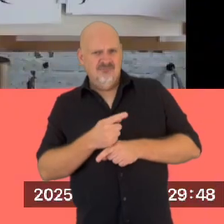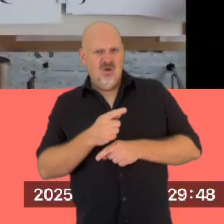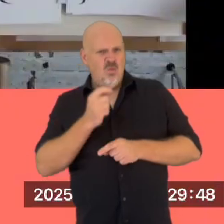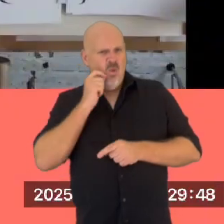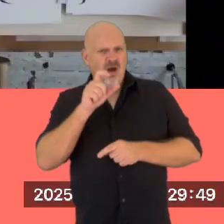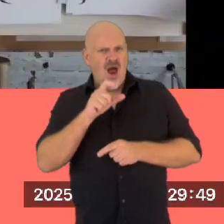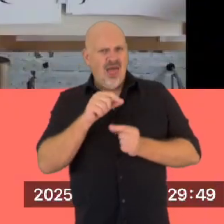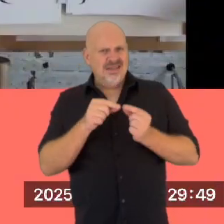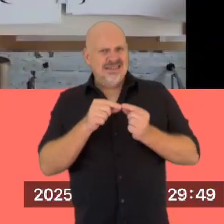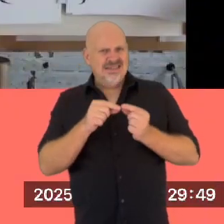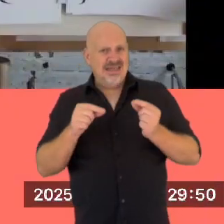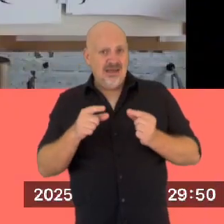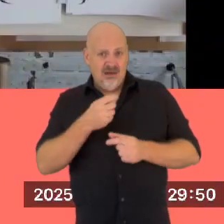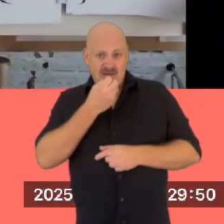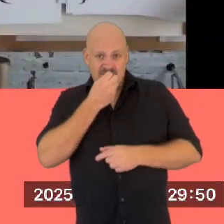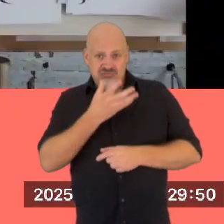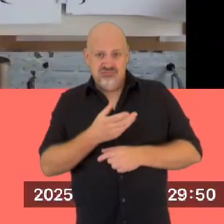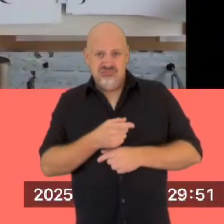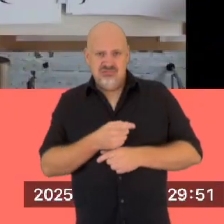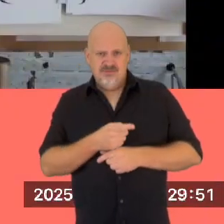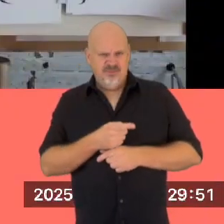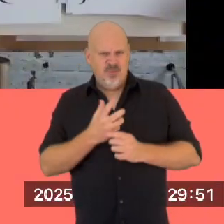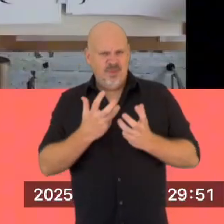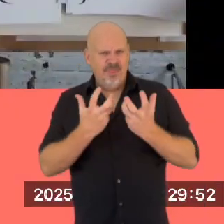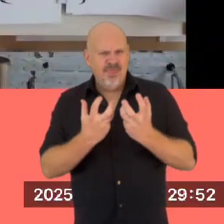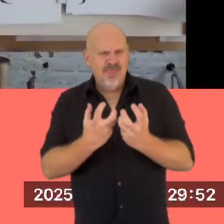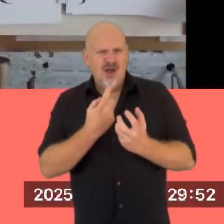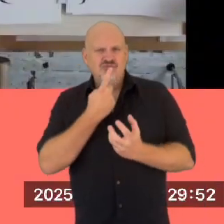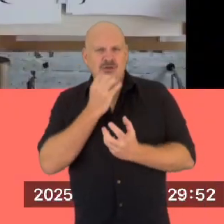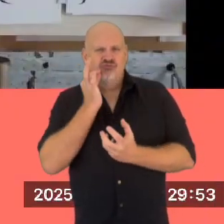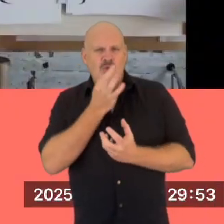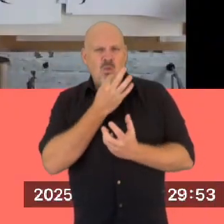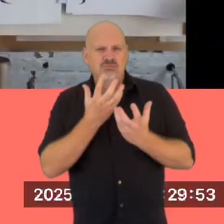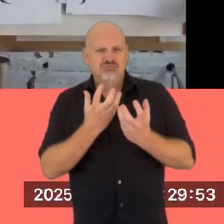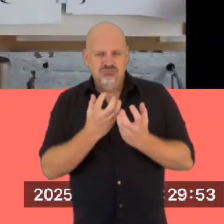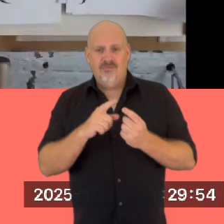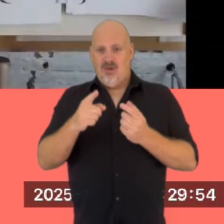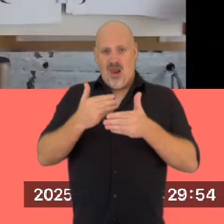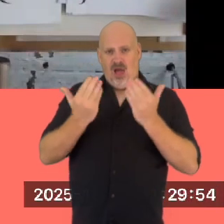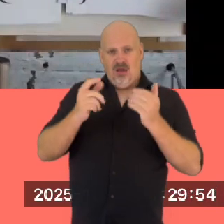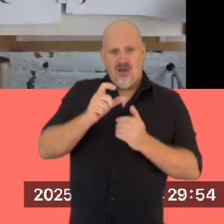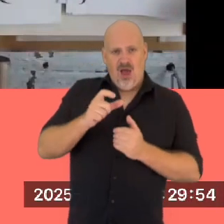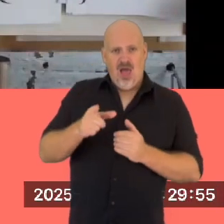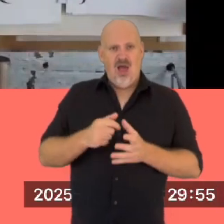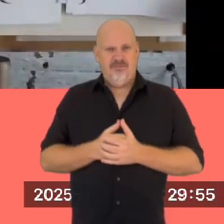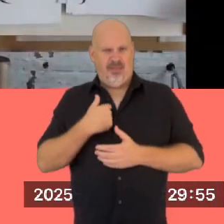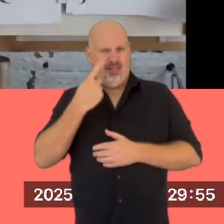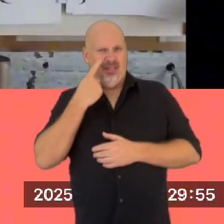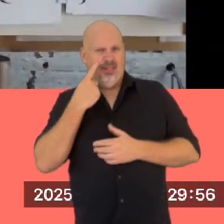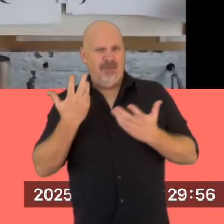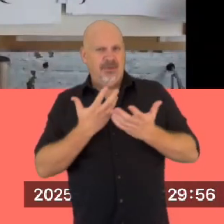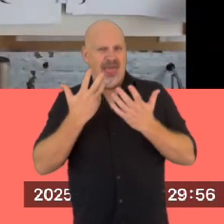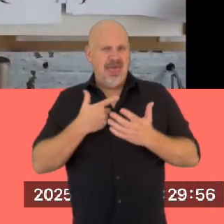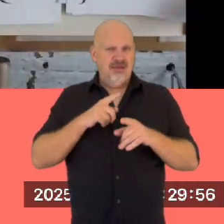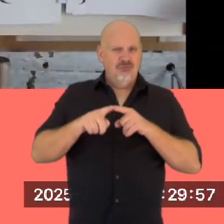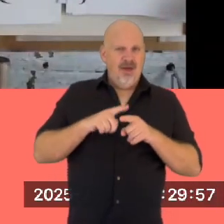rather intriguing watercolor sticks, which are rather fabulous, with a very, very kind of deep rose red and a slightly lighter